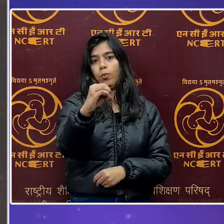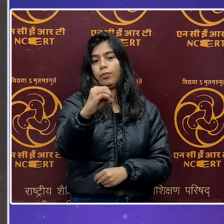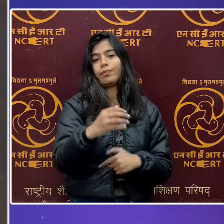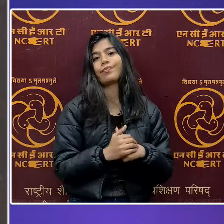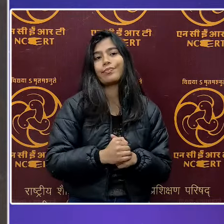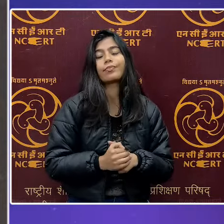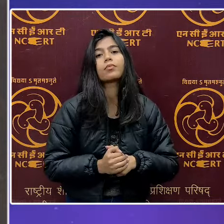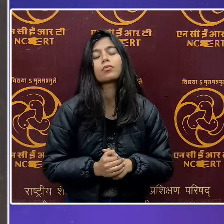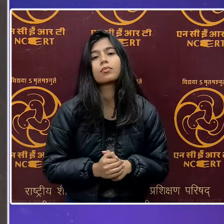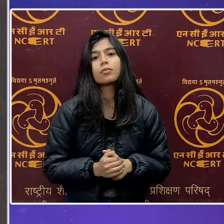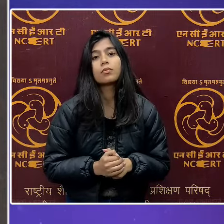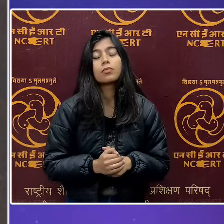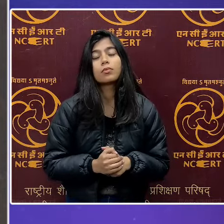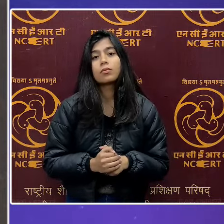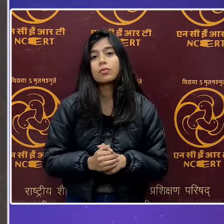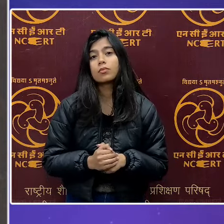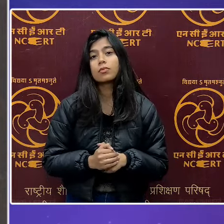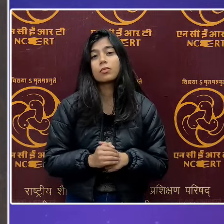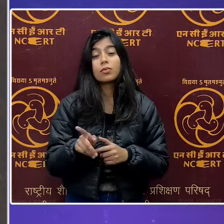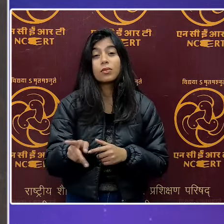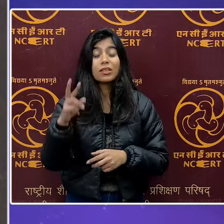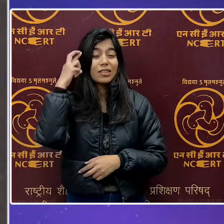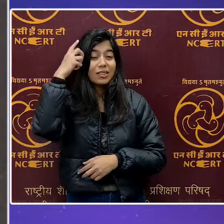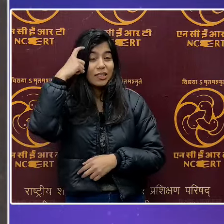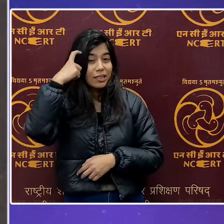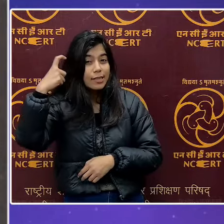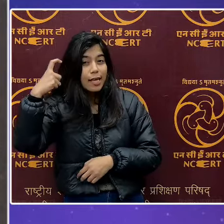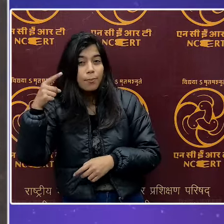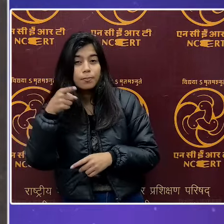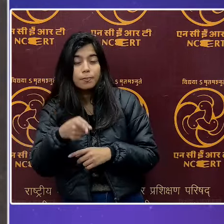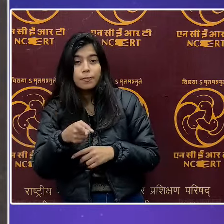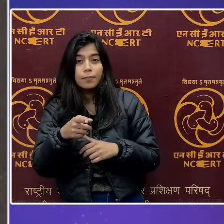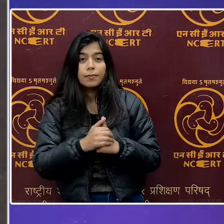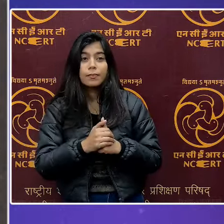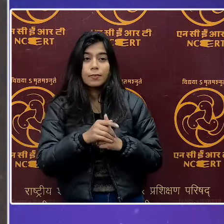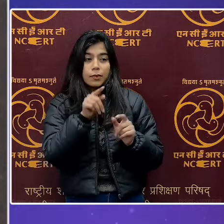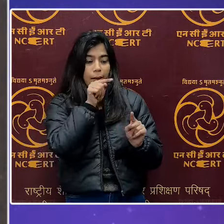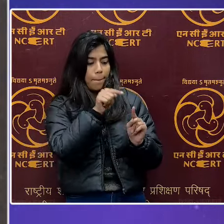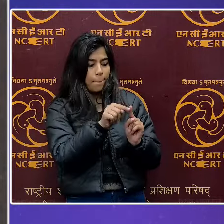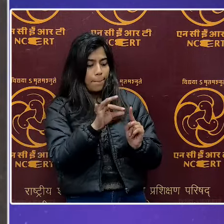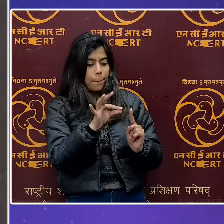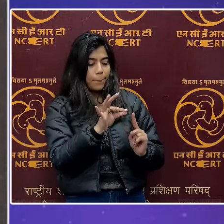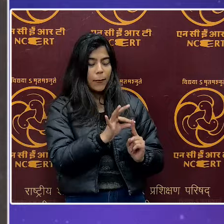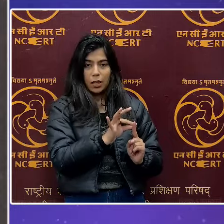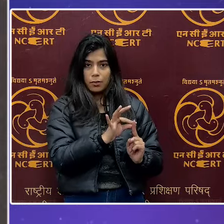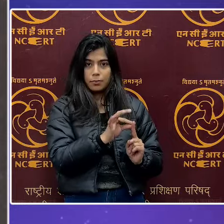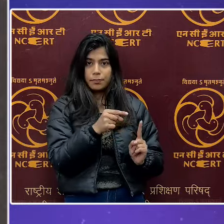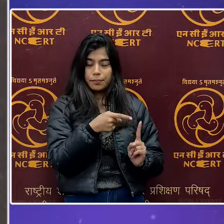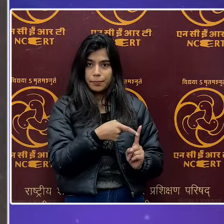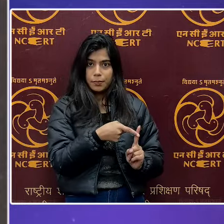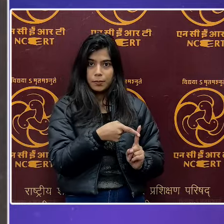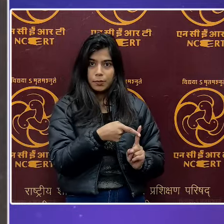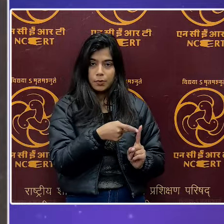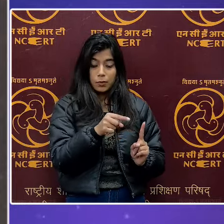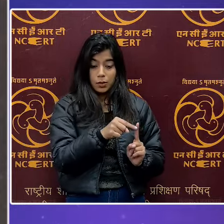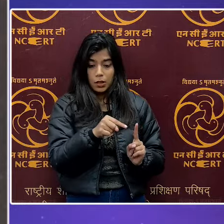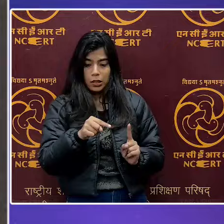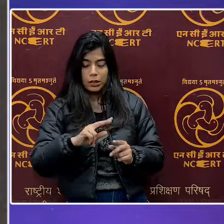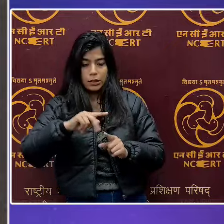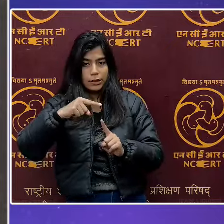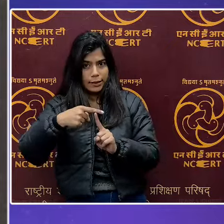Now initially, to start with, suppose our particle was here at this point P at time t is equal